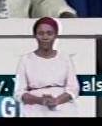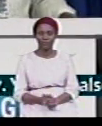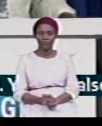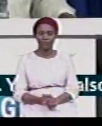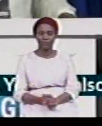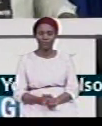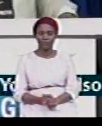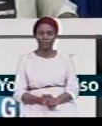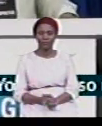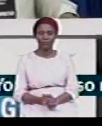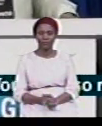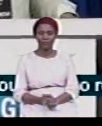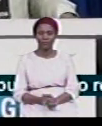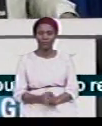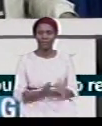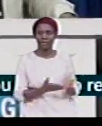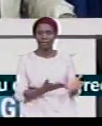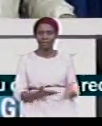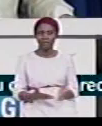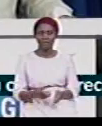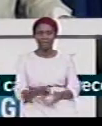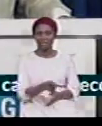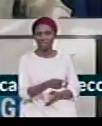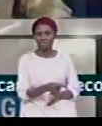Bring them forward.